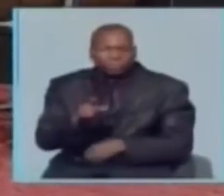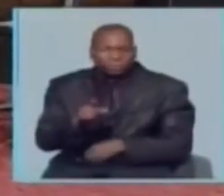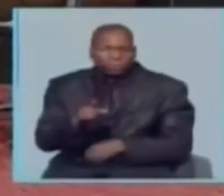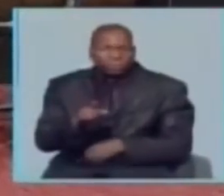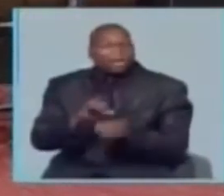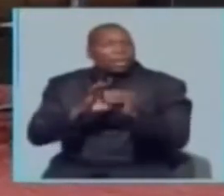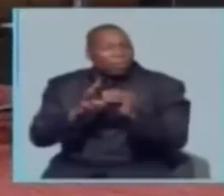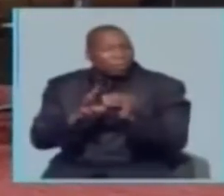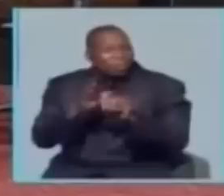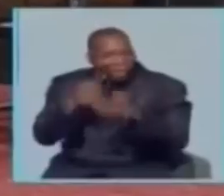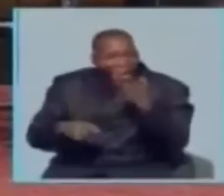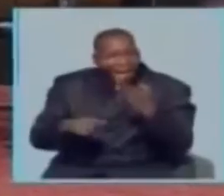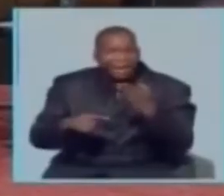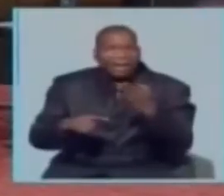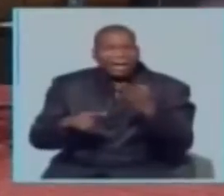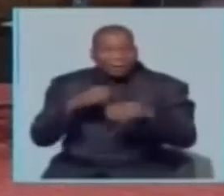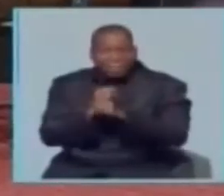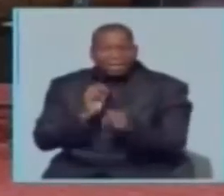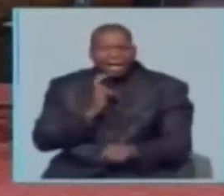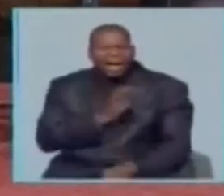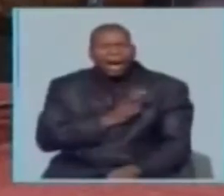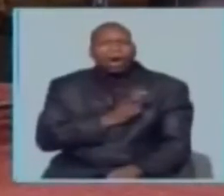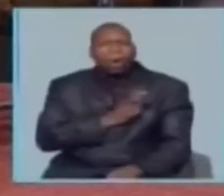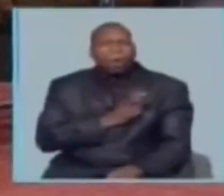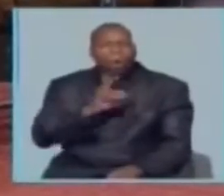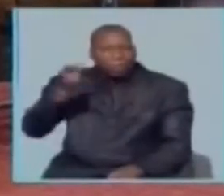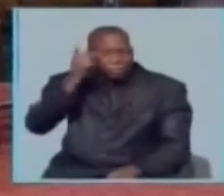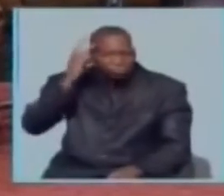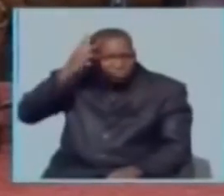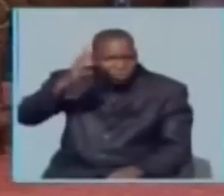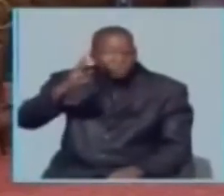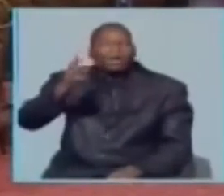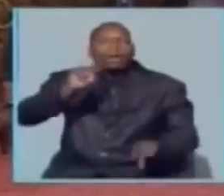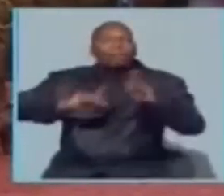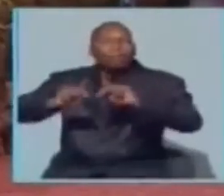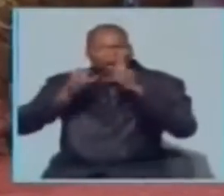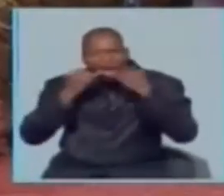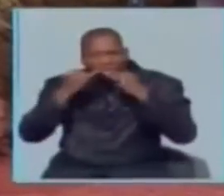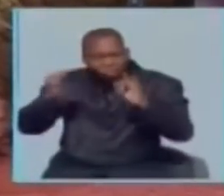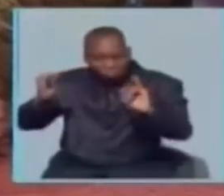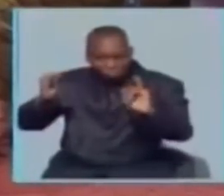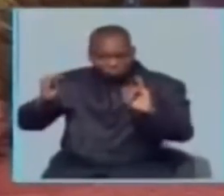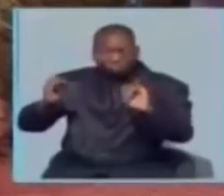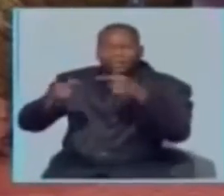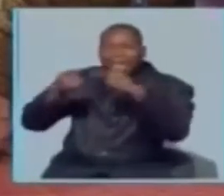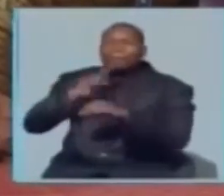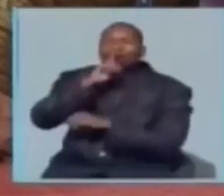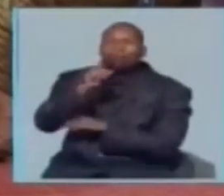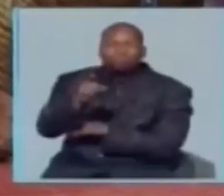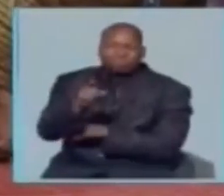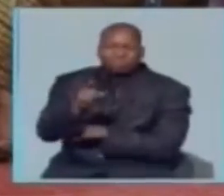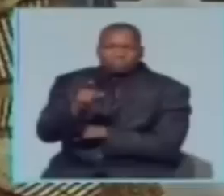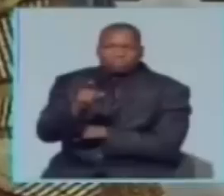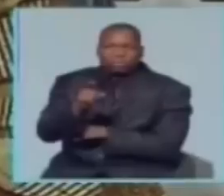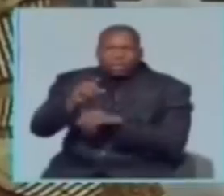us be able to have the political will to tell the citizens that this is the truth. And President Lungu took the lead